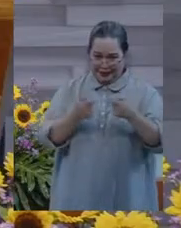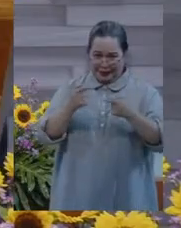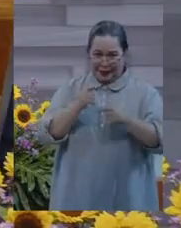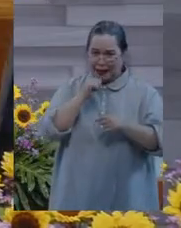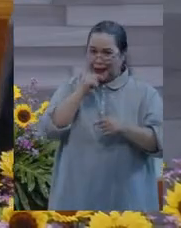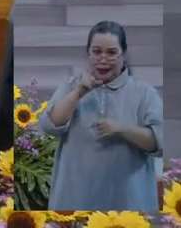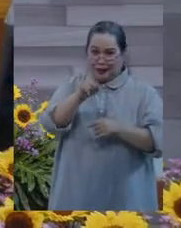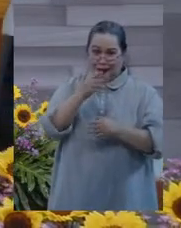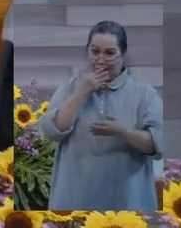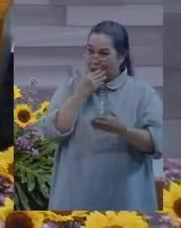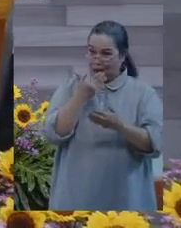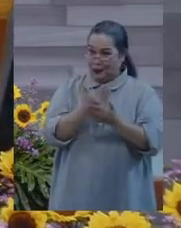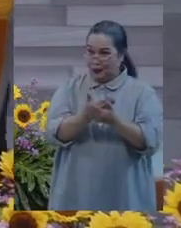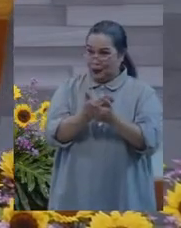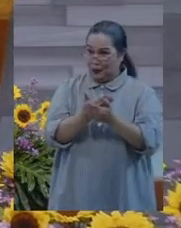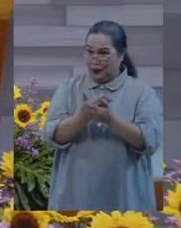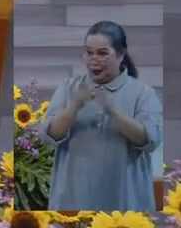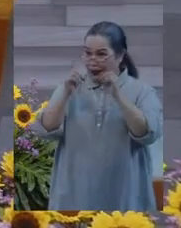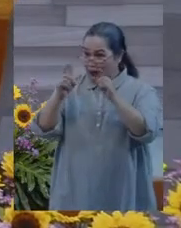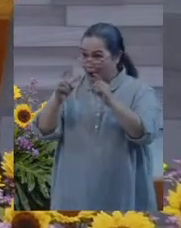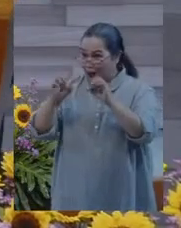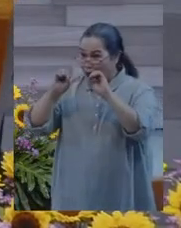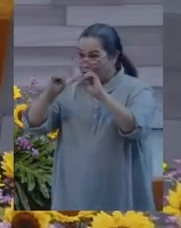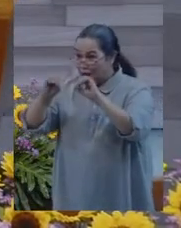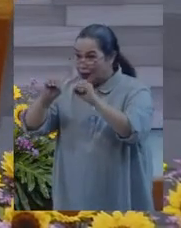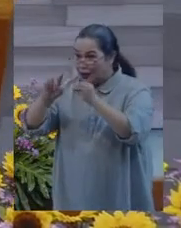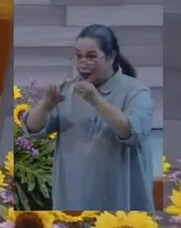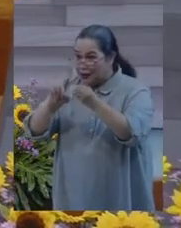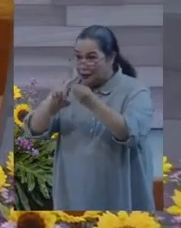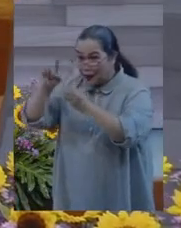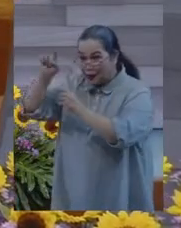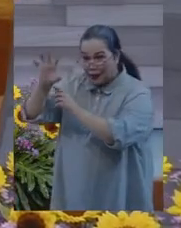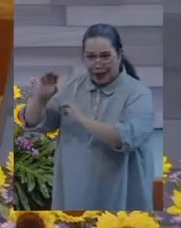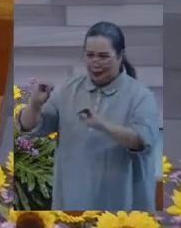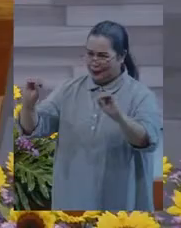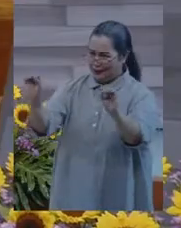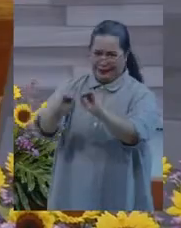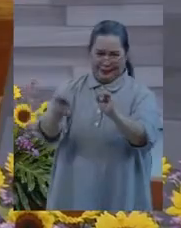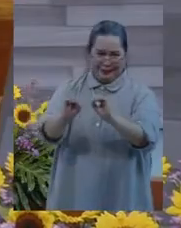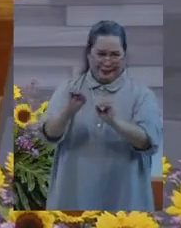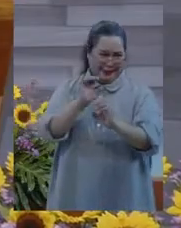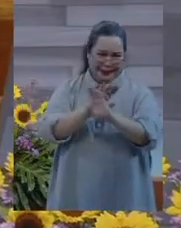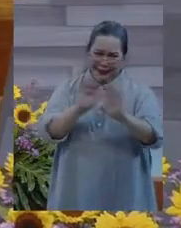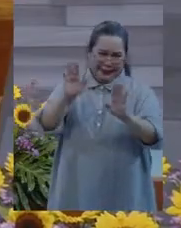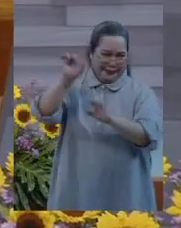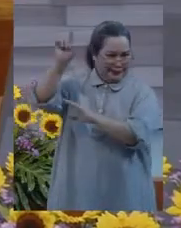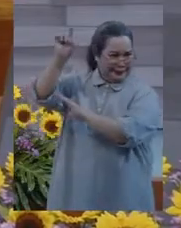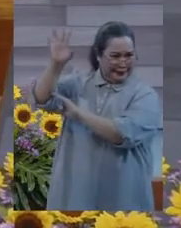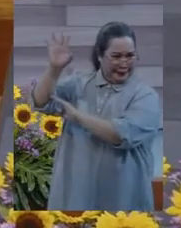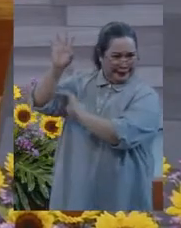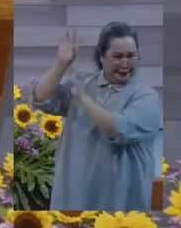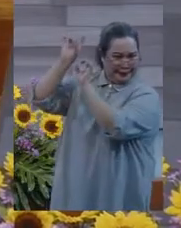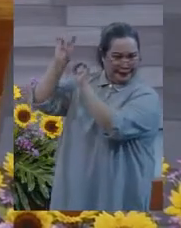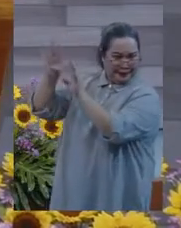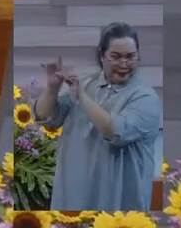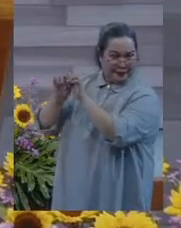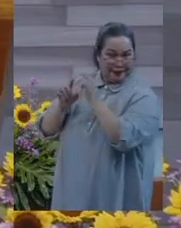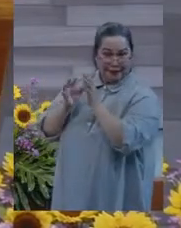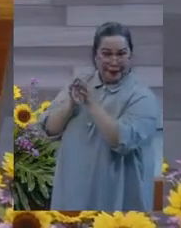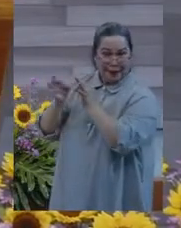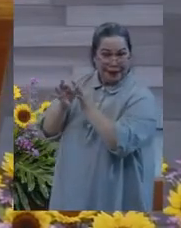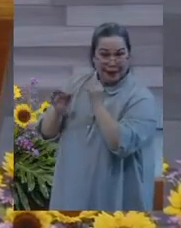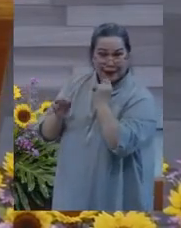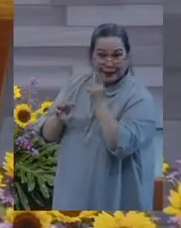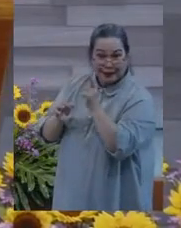kanilang doktrina ay ungodly, ang kanilang pagtuturo ay ungodly. Ang ibig po sabihin ng ungodly